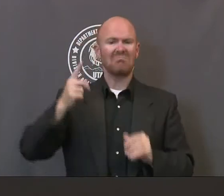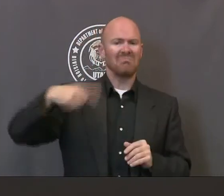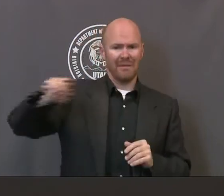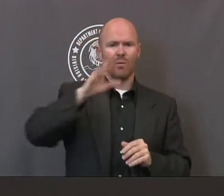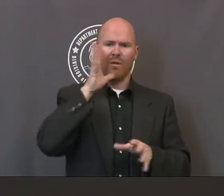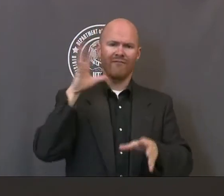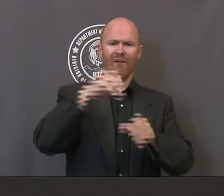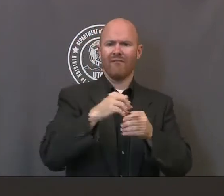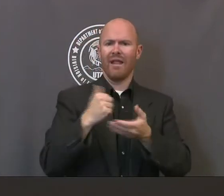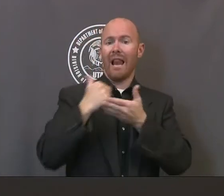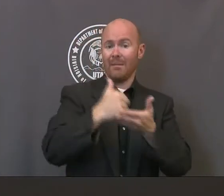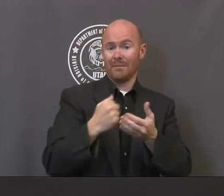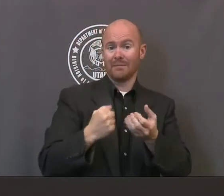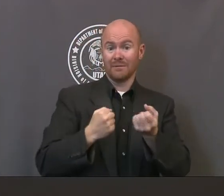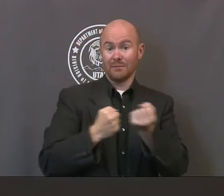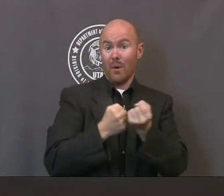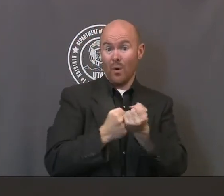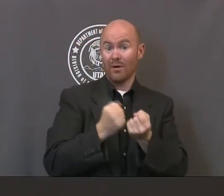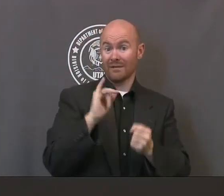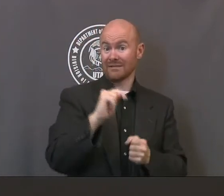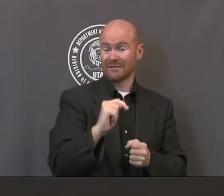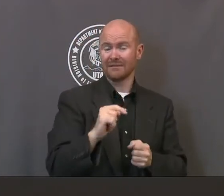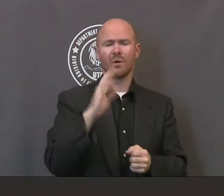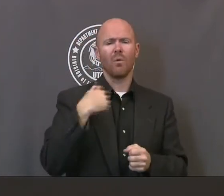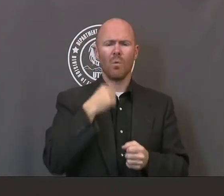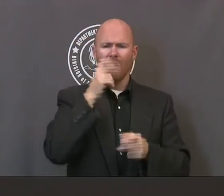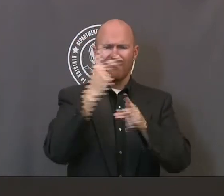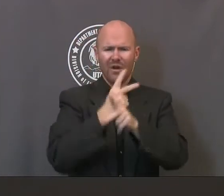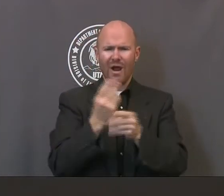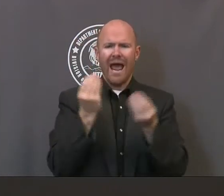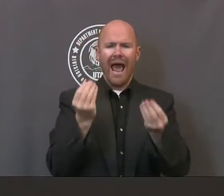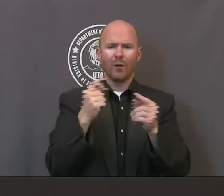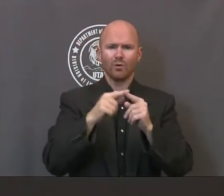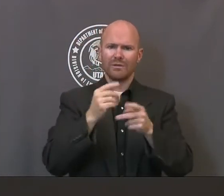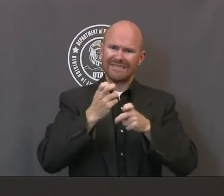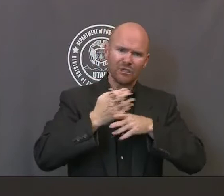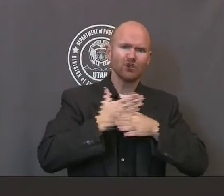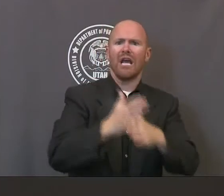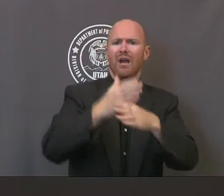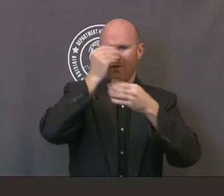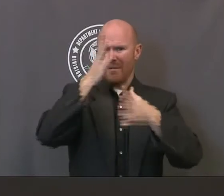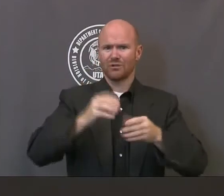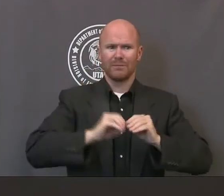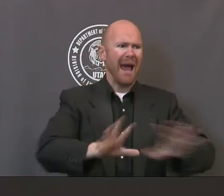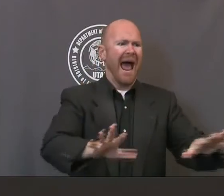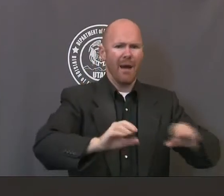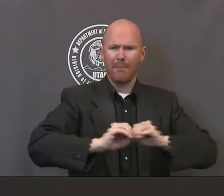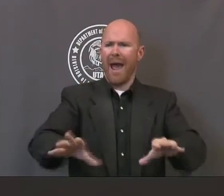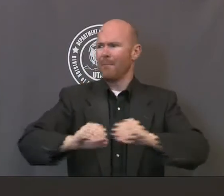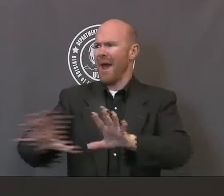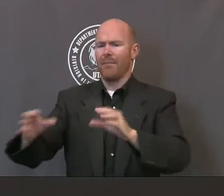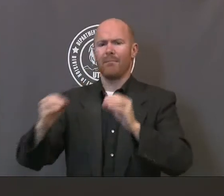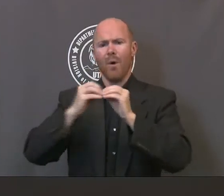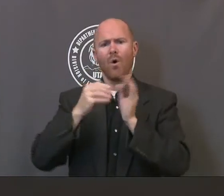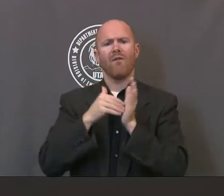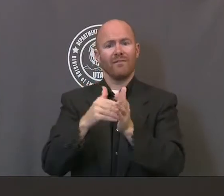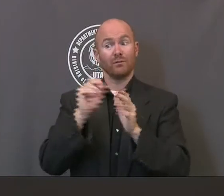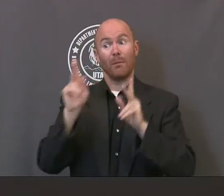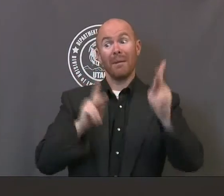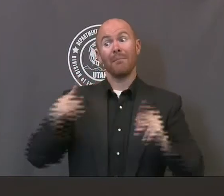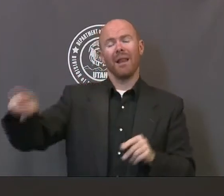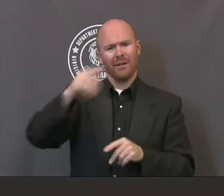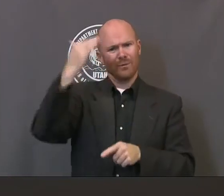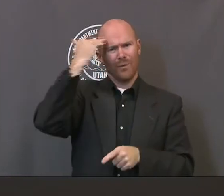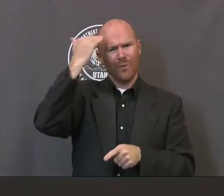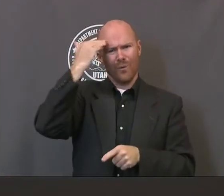putting forth a push strategy of the information to make this available to as many people as possible in the counties. so that they can know, just like an